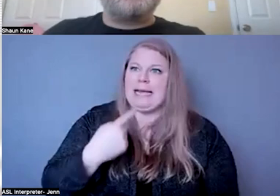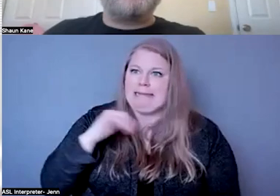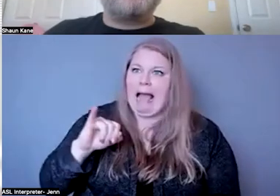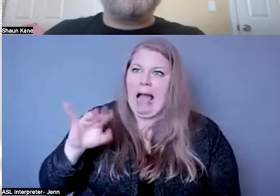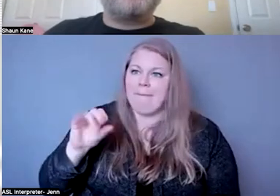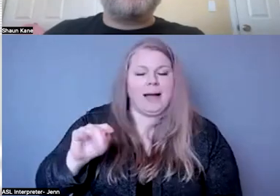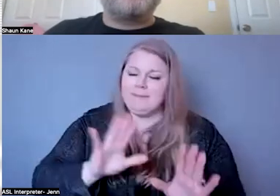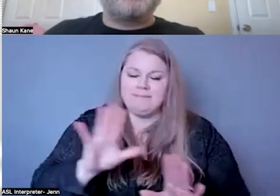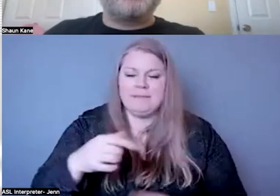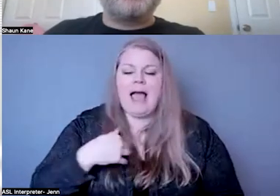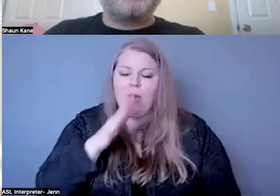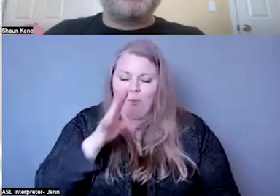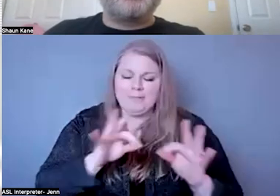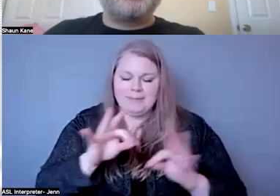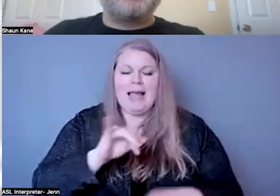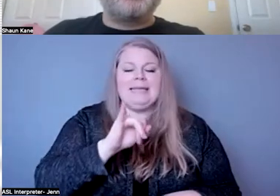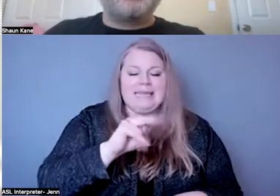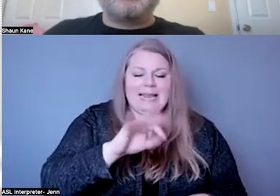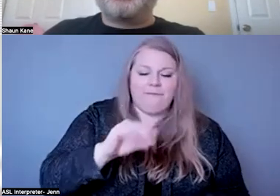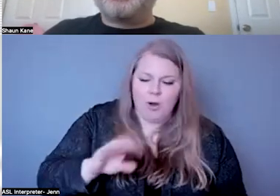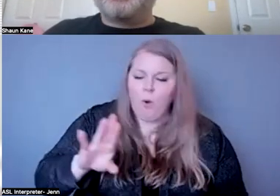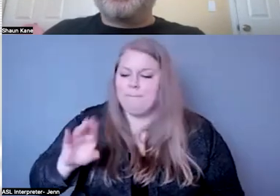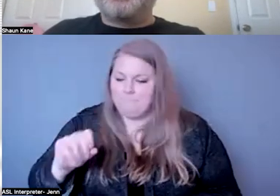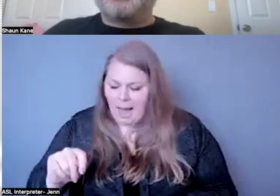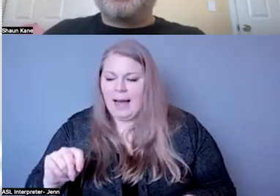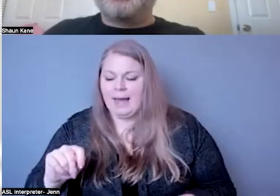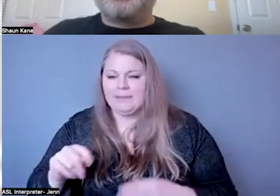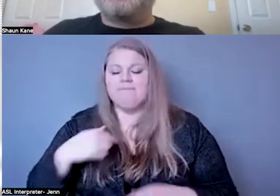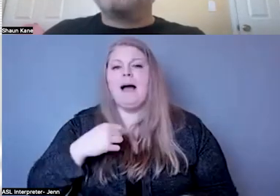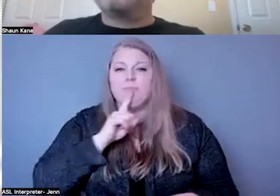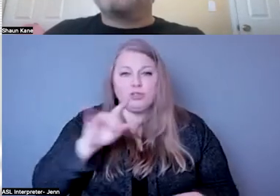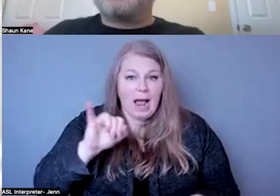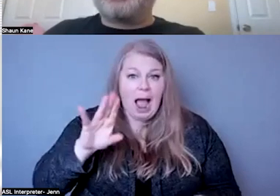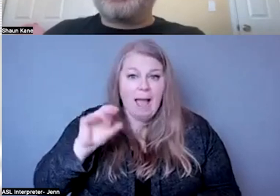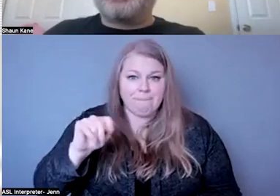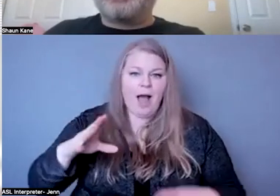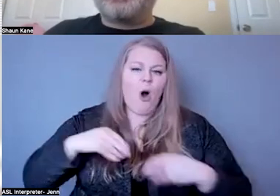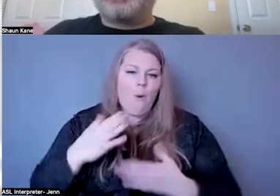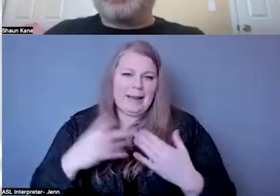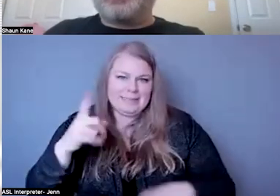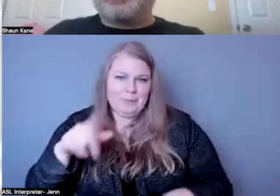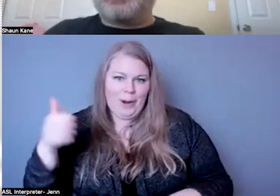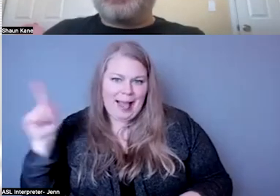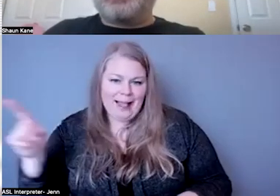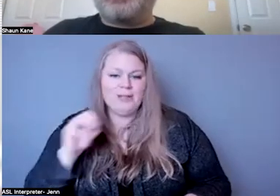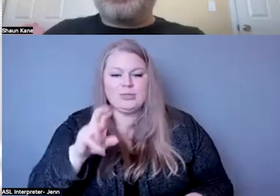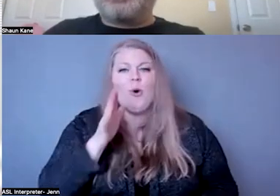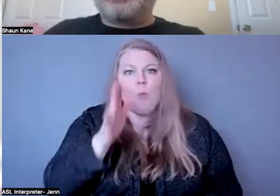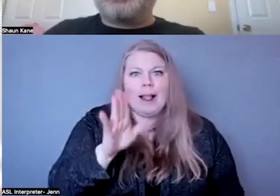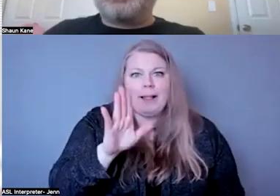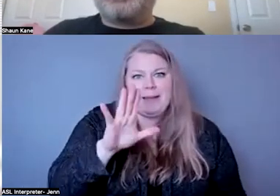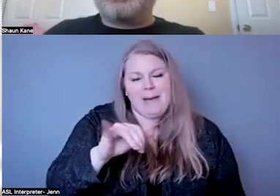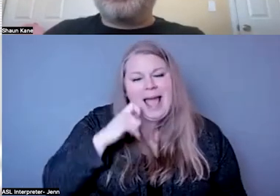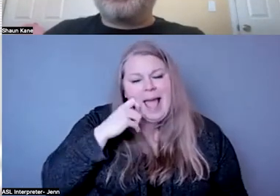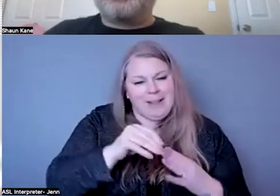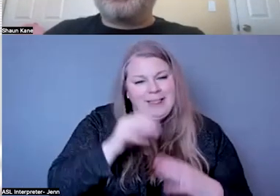will disclaim that one right off the bat. I'm sure that iBot is owned by somebody else or will be by Apple in the future.